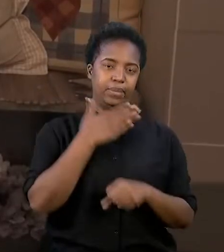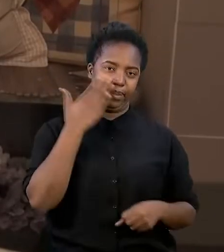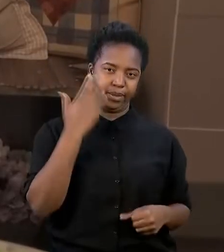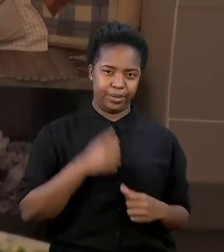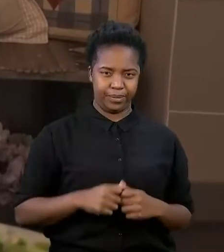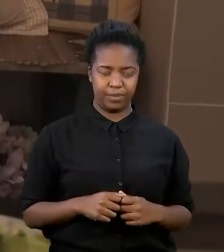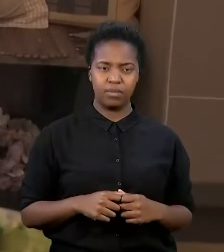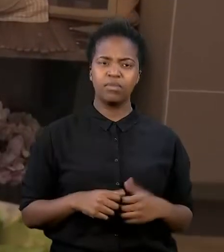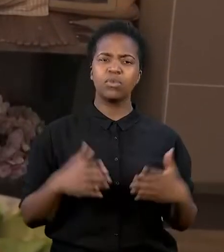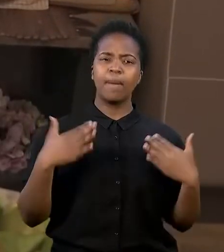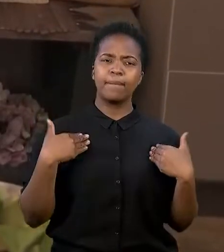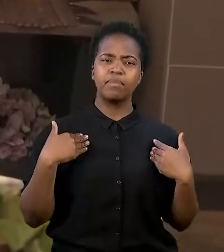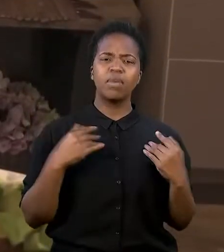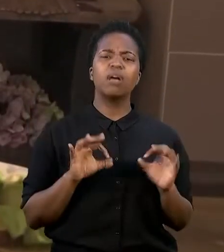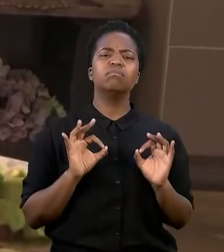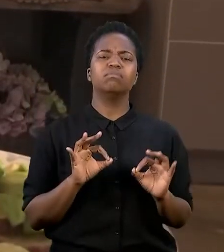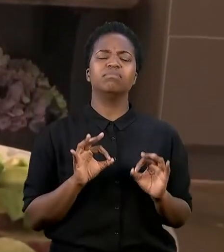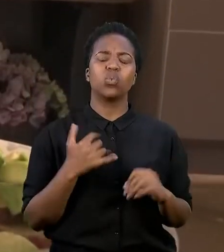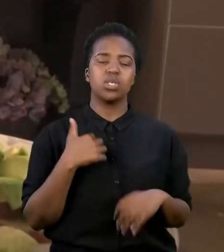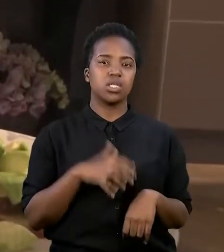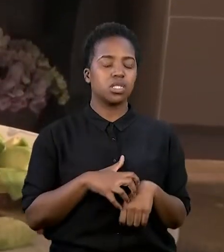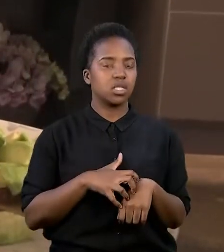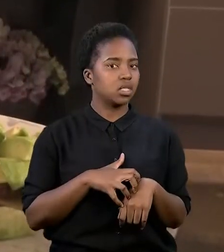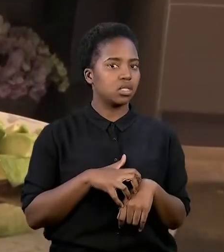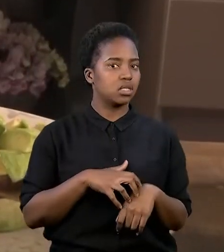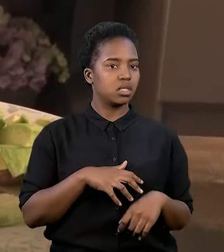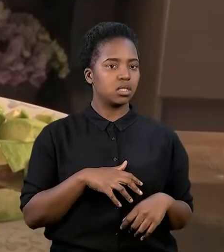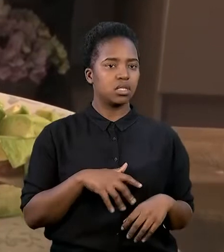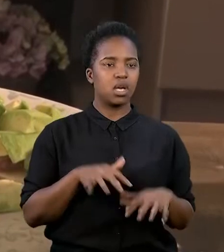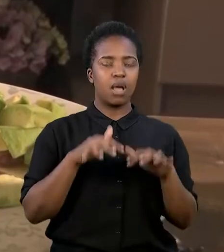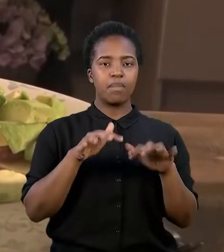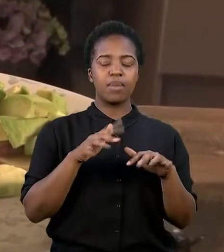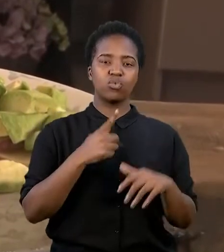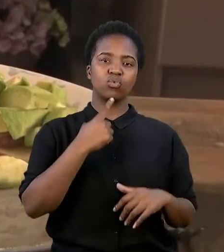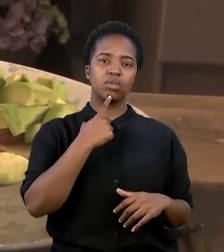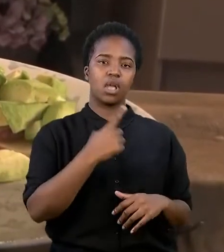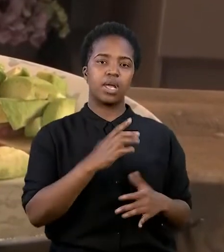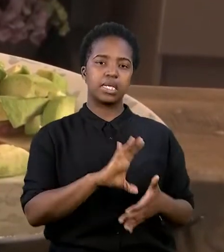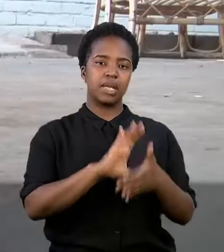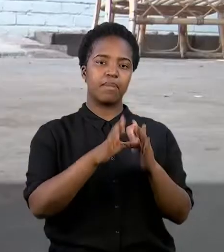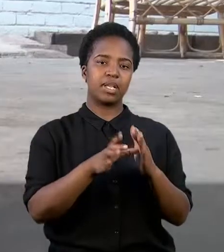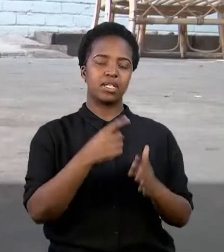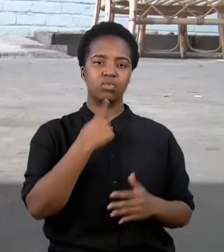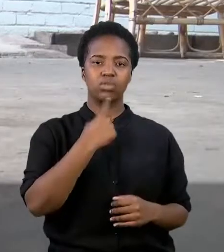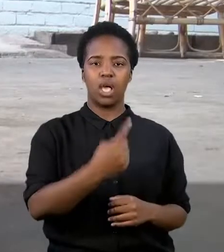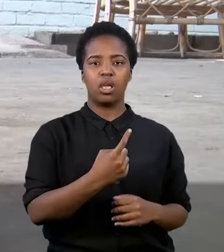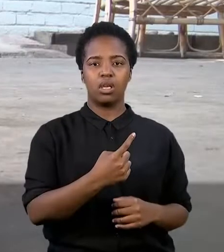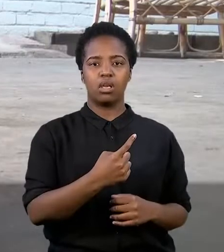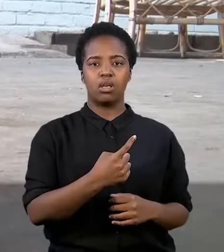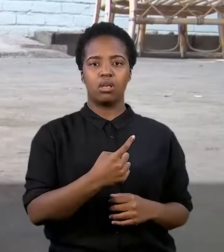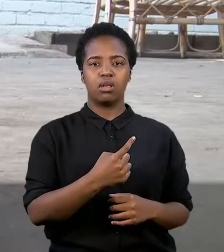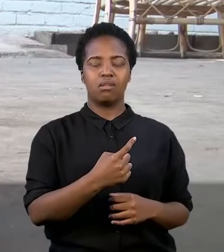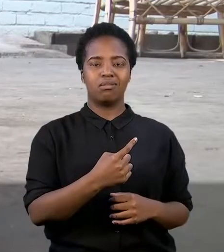limbs. To me, it's extremely annoying when people relate to people with disabilities and put